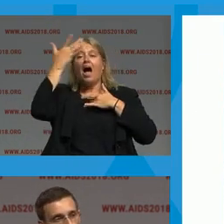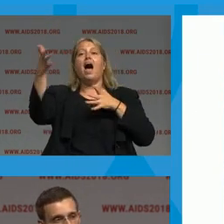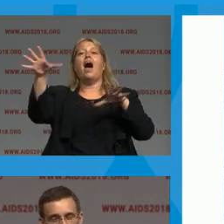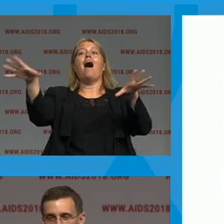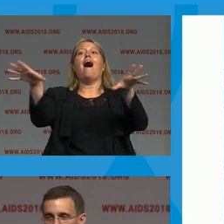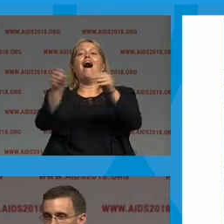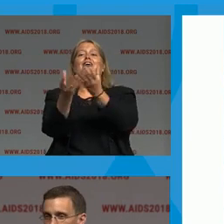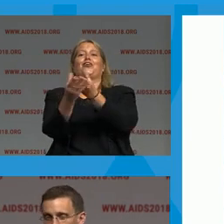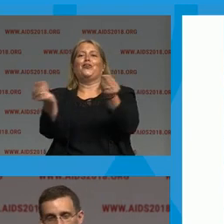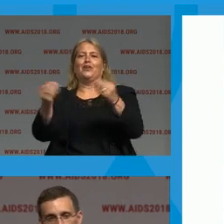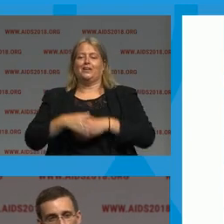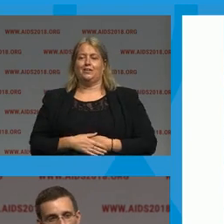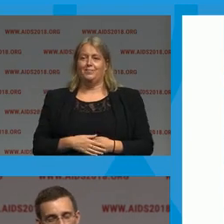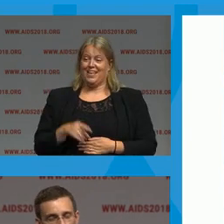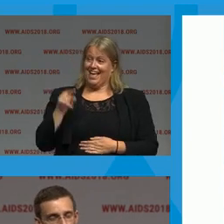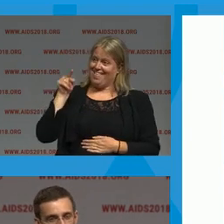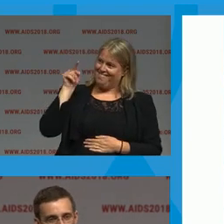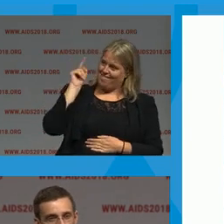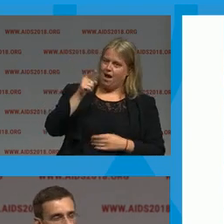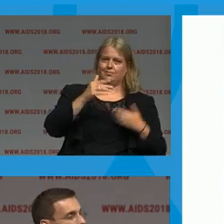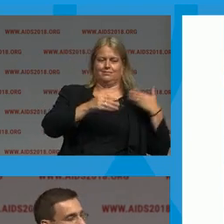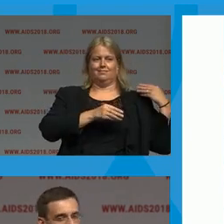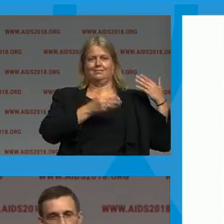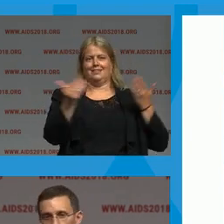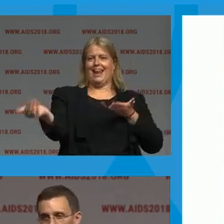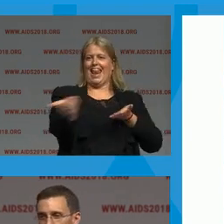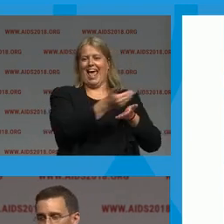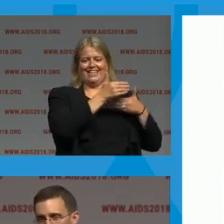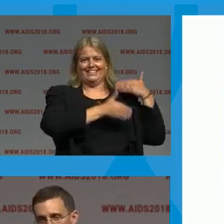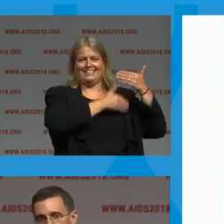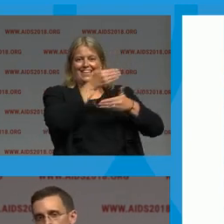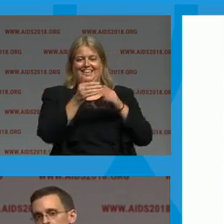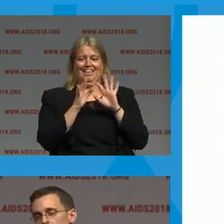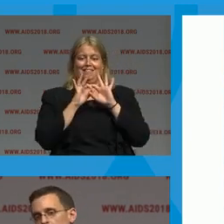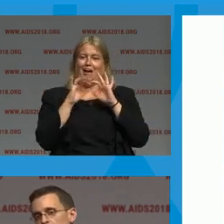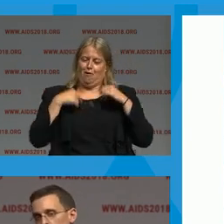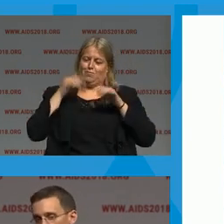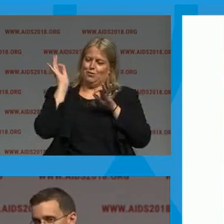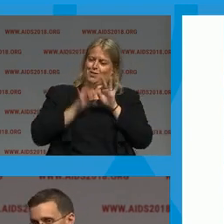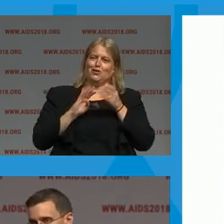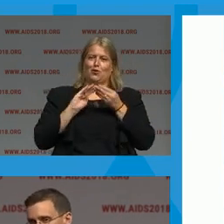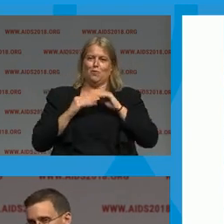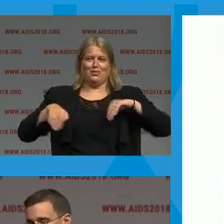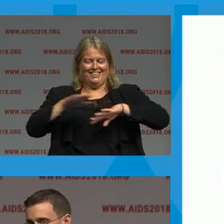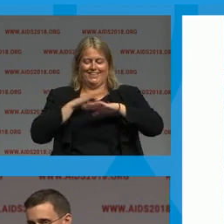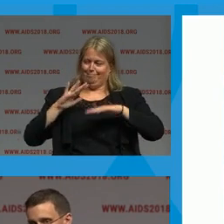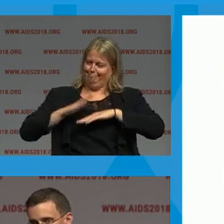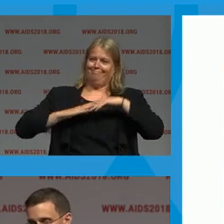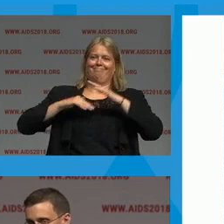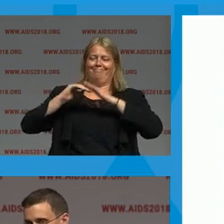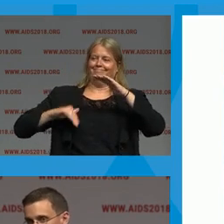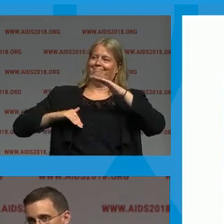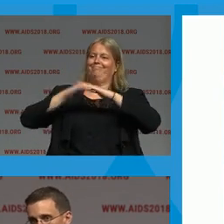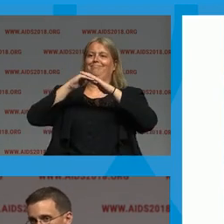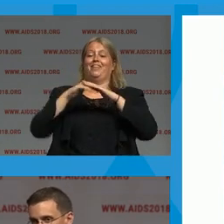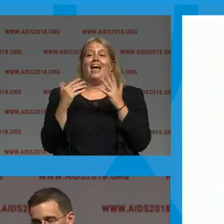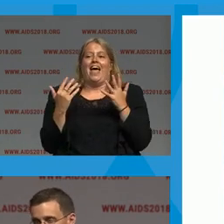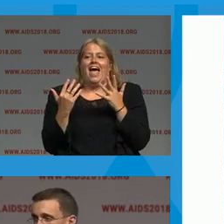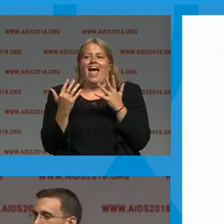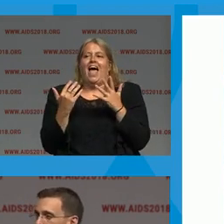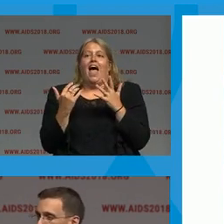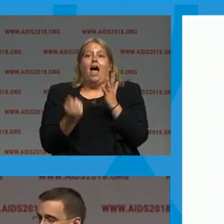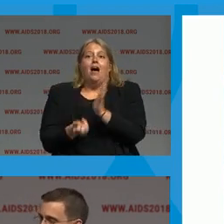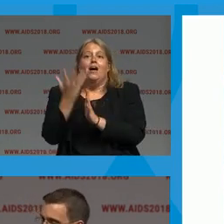be one of the enduring legacies of this special community that we've built, and it will arise from the very special